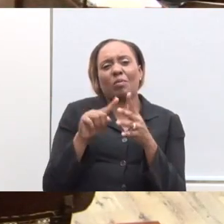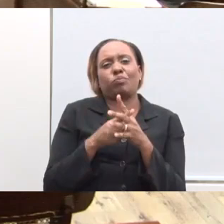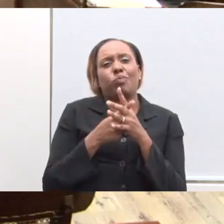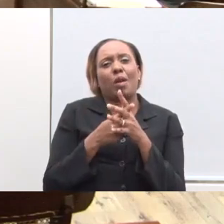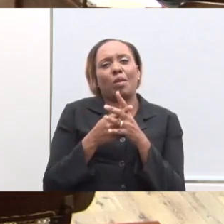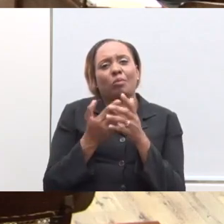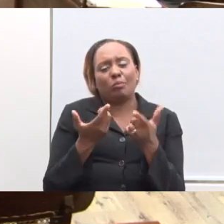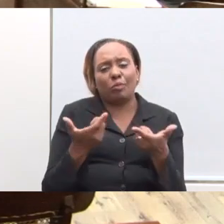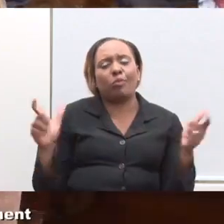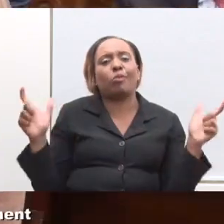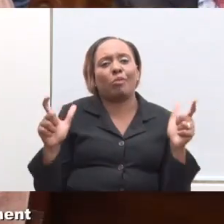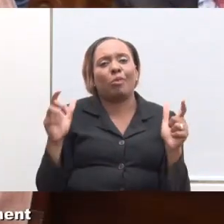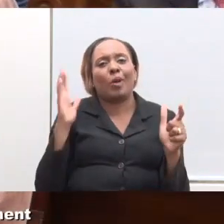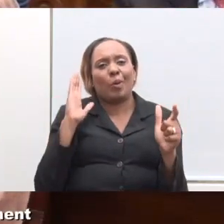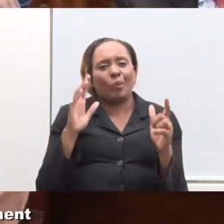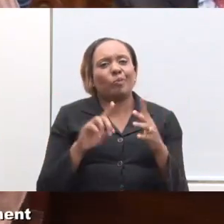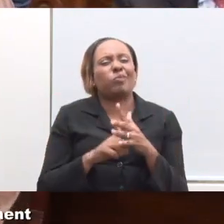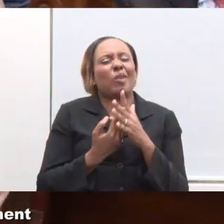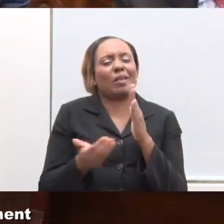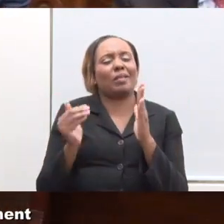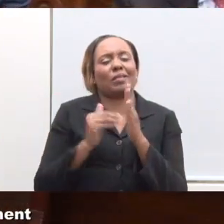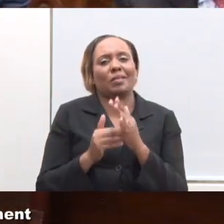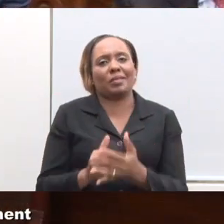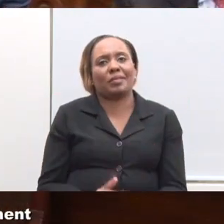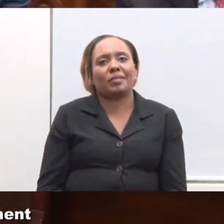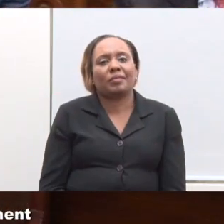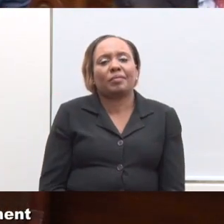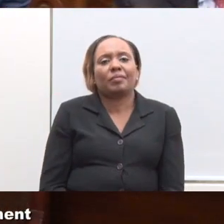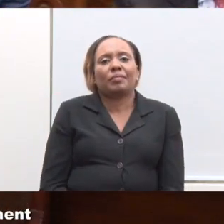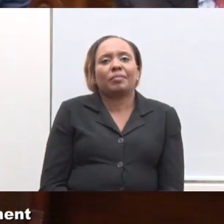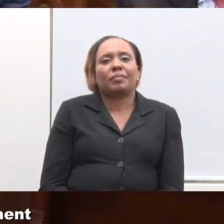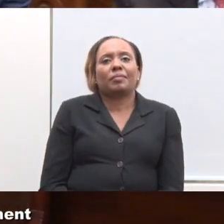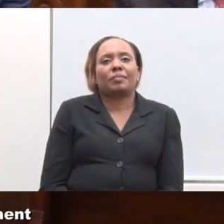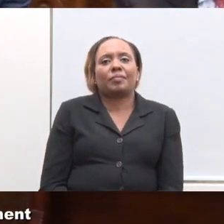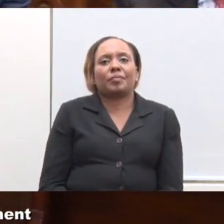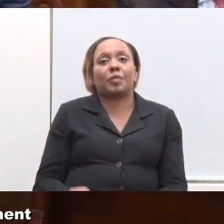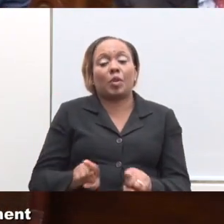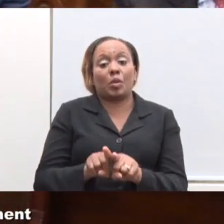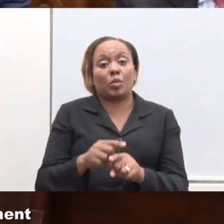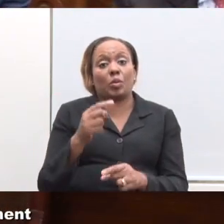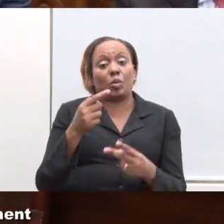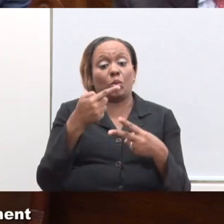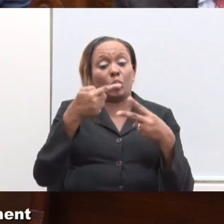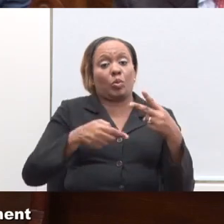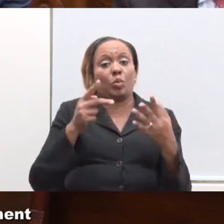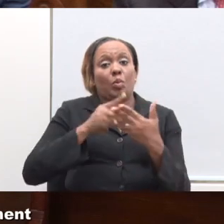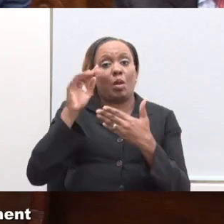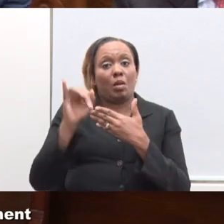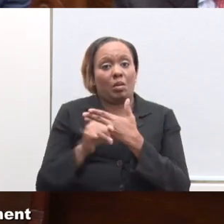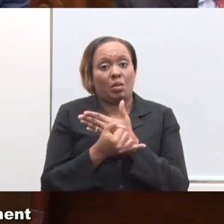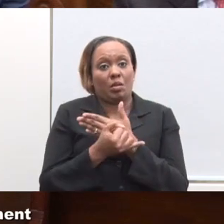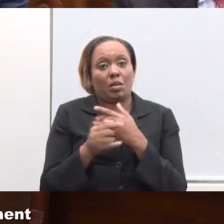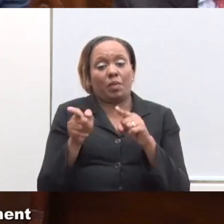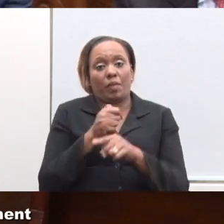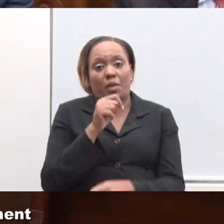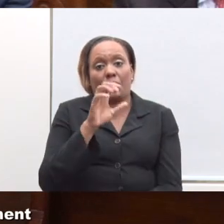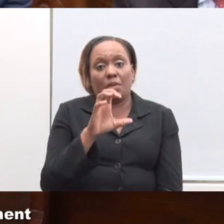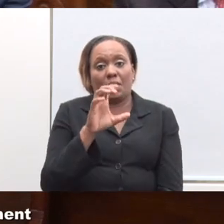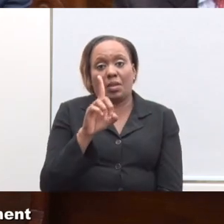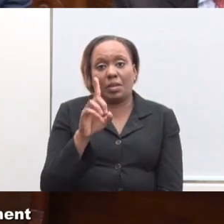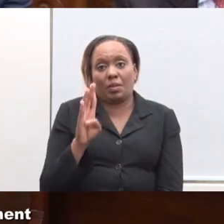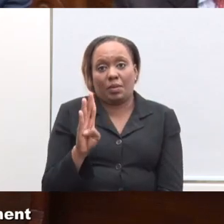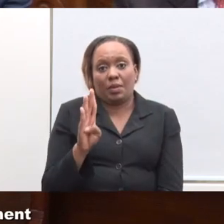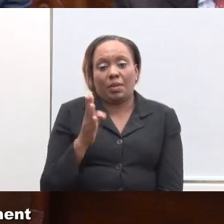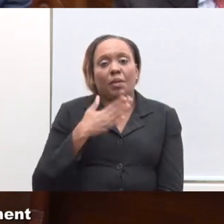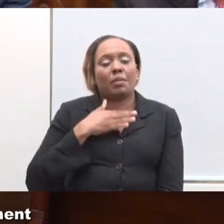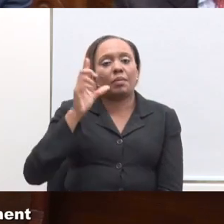Mr. Speaker, sir, there was also 2 projects funded by the Caribbean Development Bank, which have been on the books for some time, and my